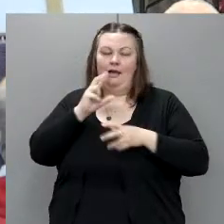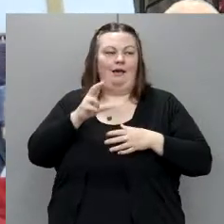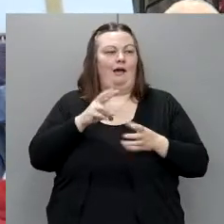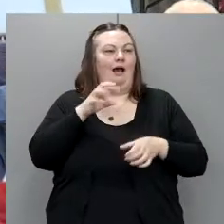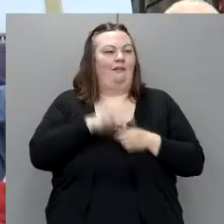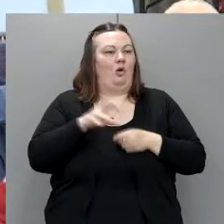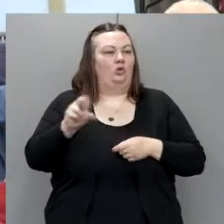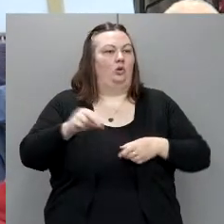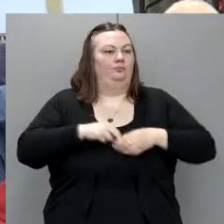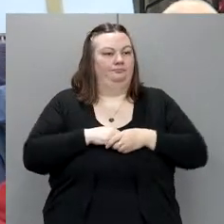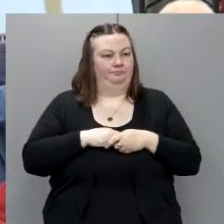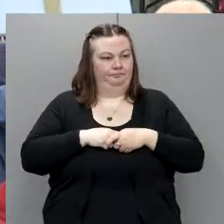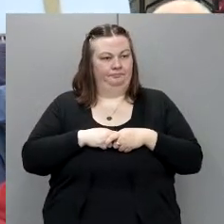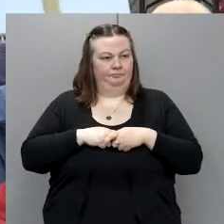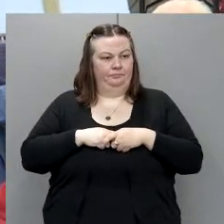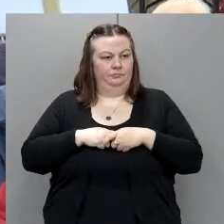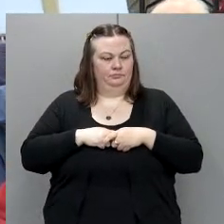no. I guess.